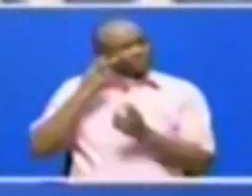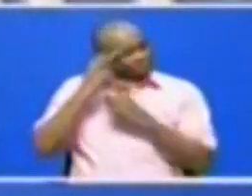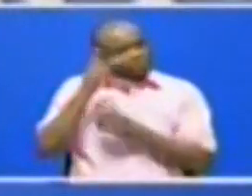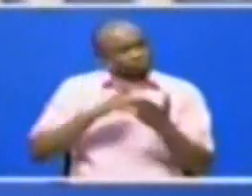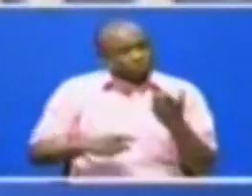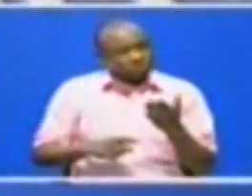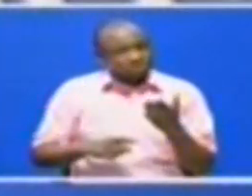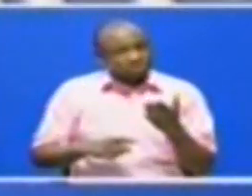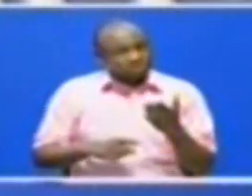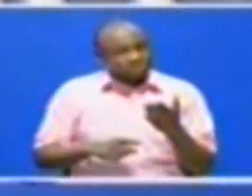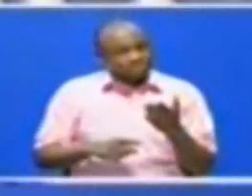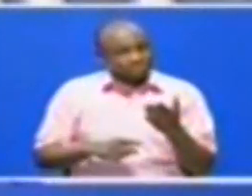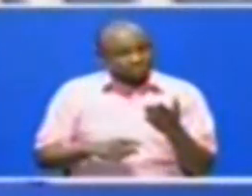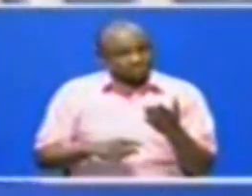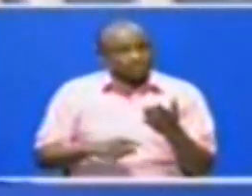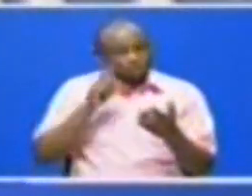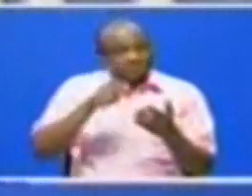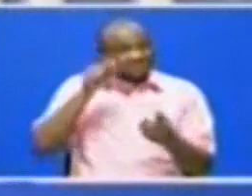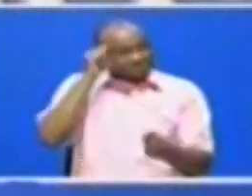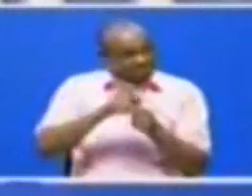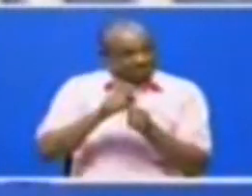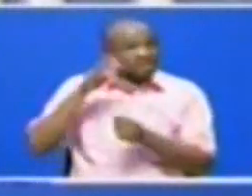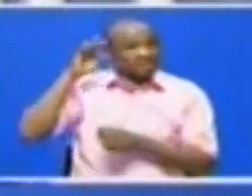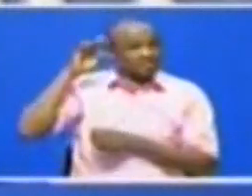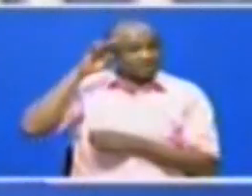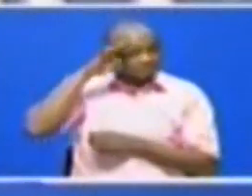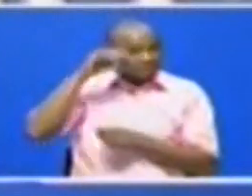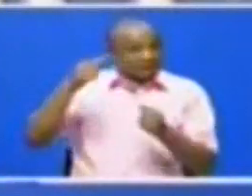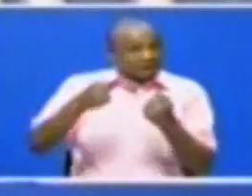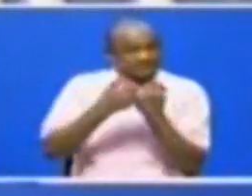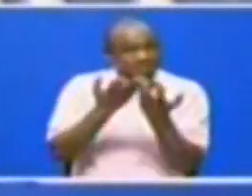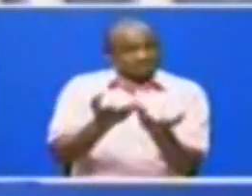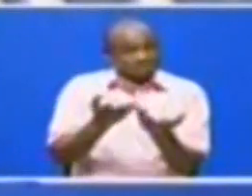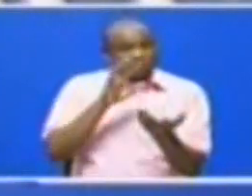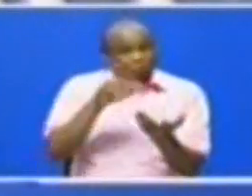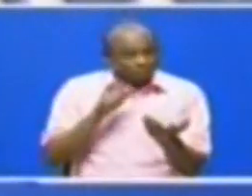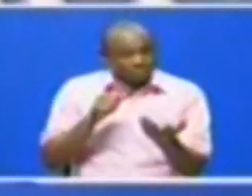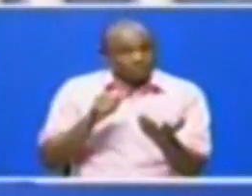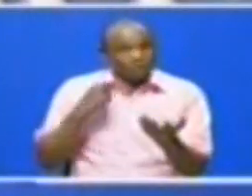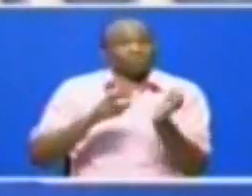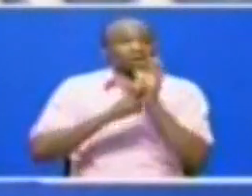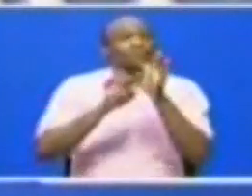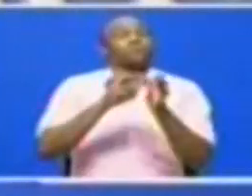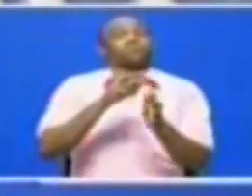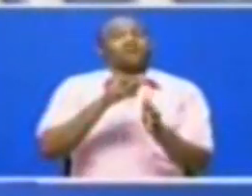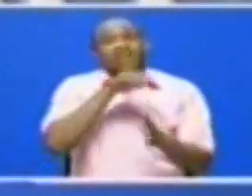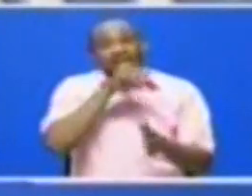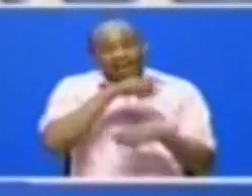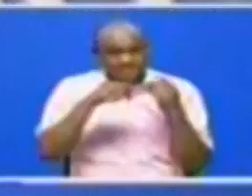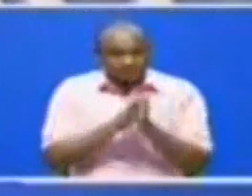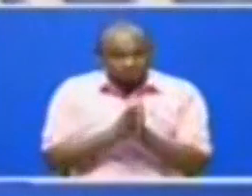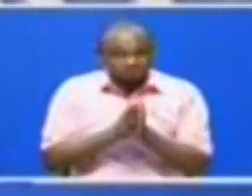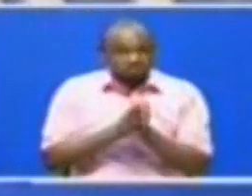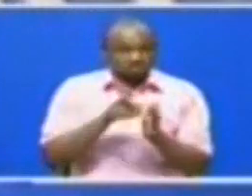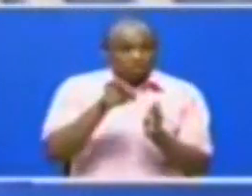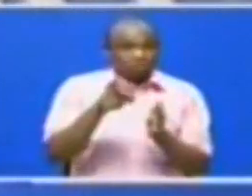in mind the theory that was successfully espoused on behalf of Raila about this consistent